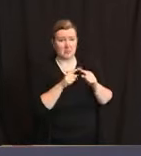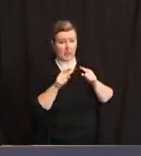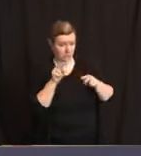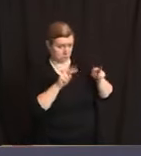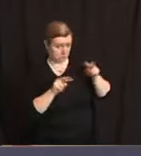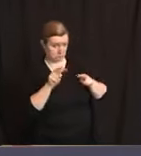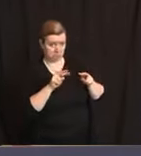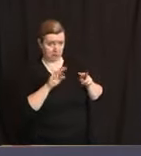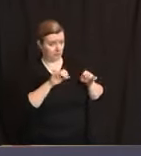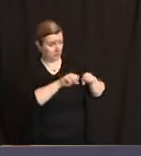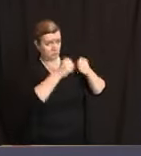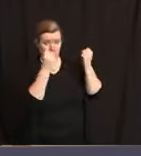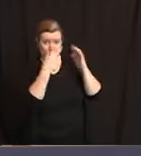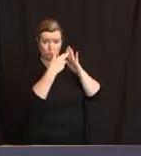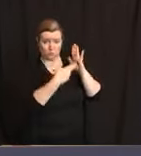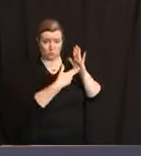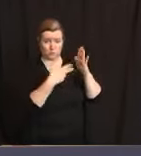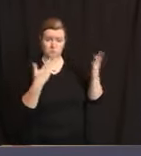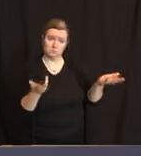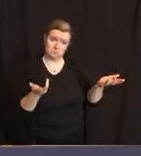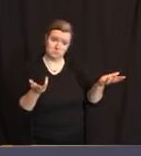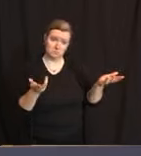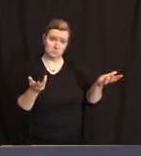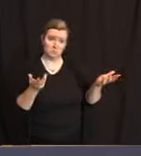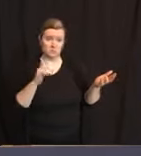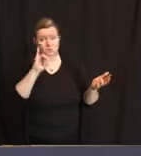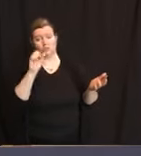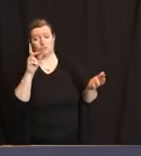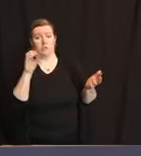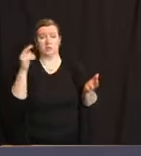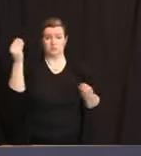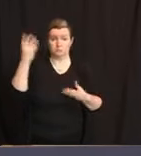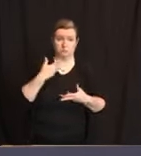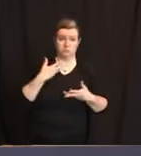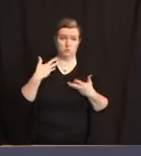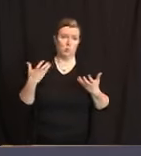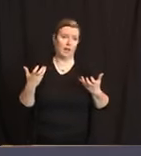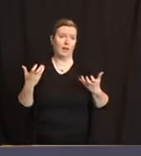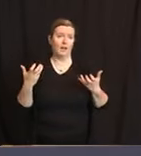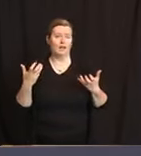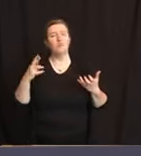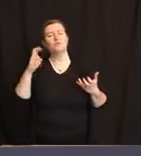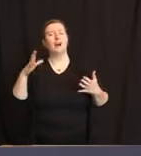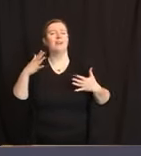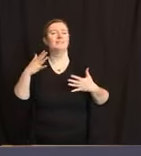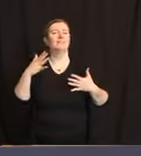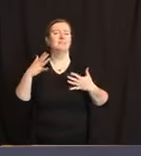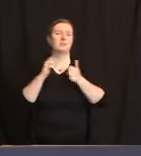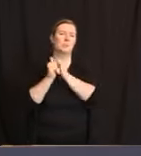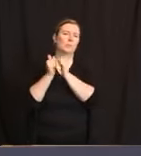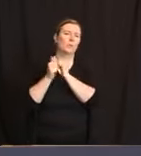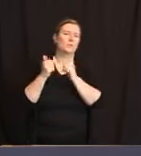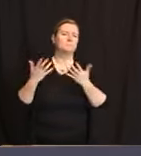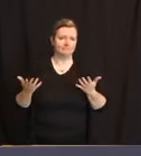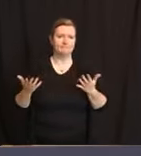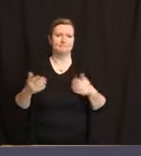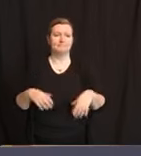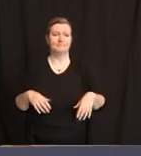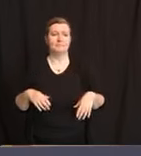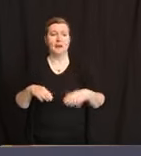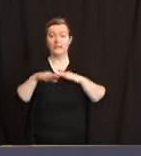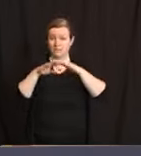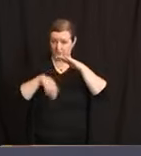But the information we received from the town was that they were considering doing recreational sports activities, which would classify as contact. So let's be clear about that. If it's less than